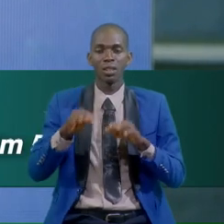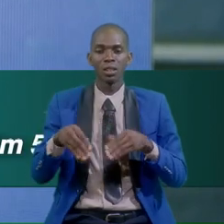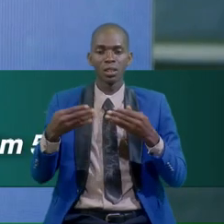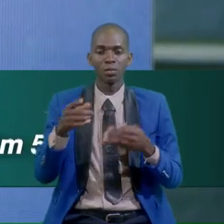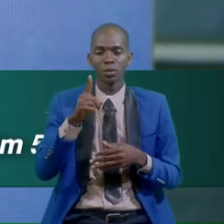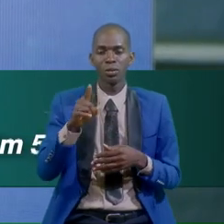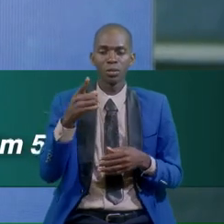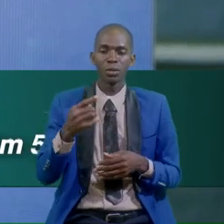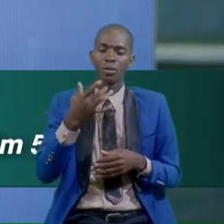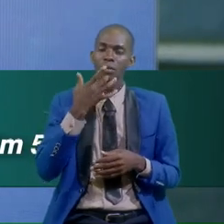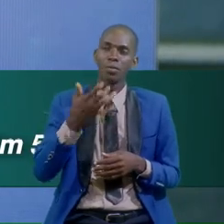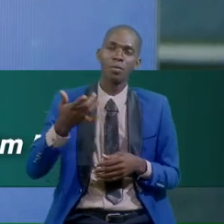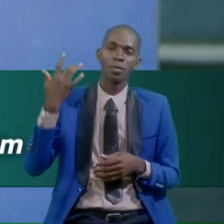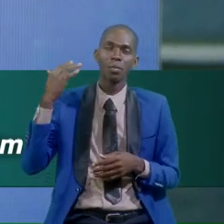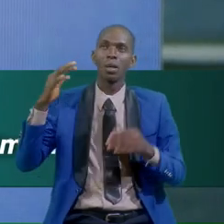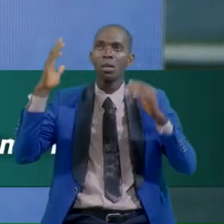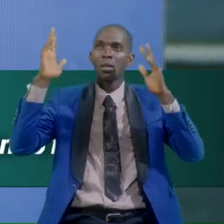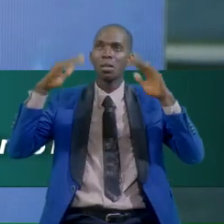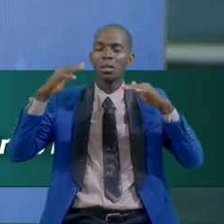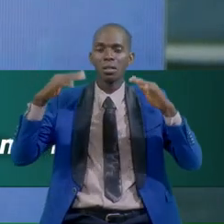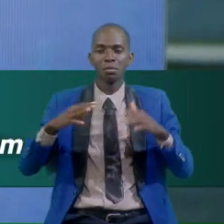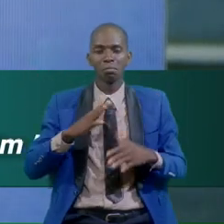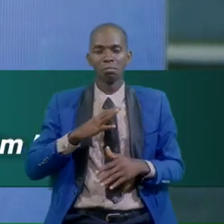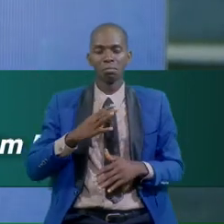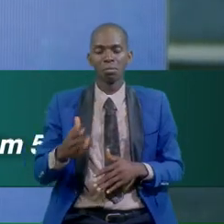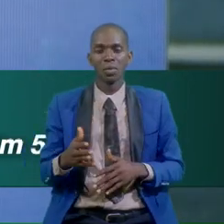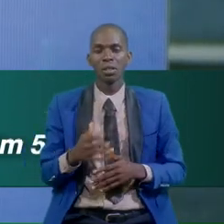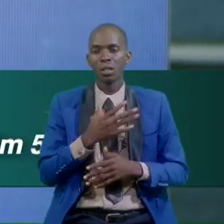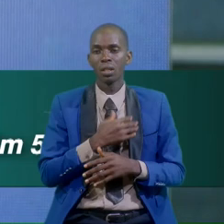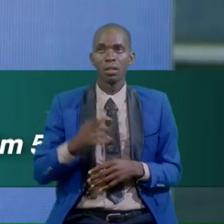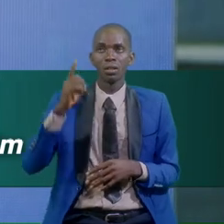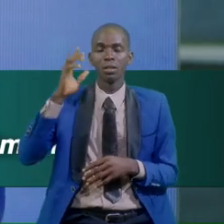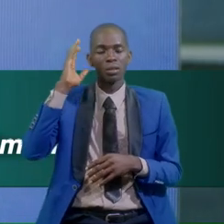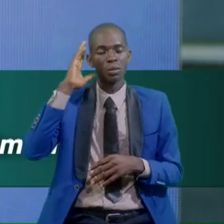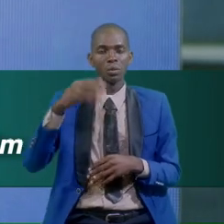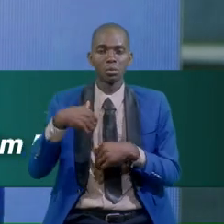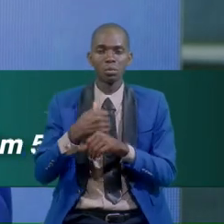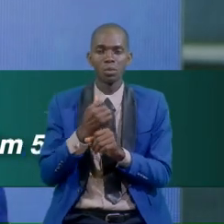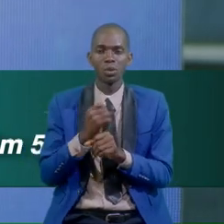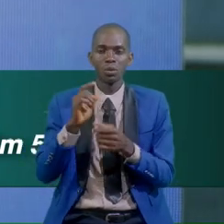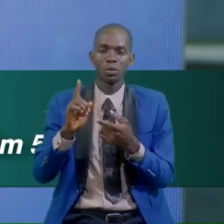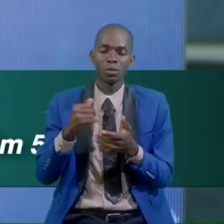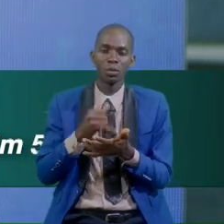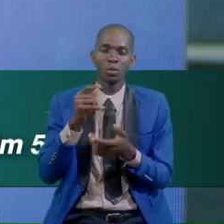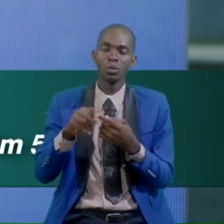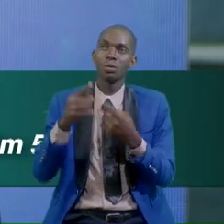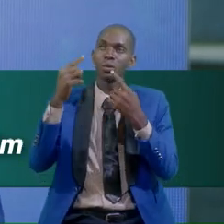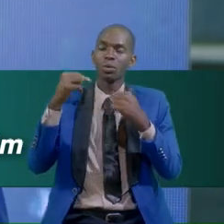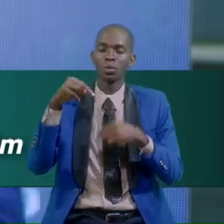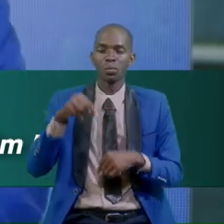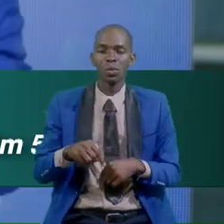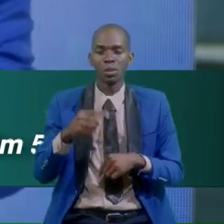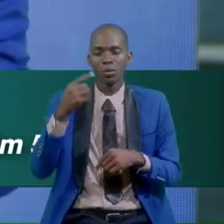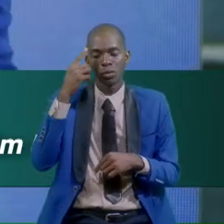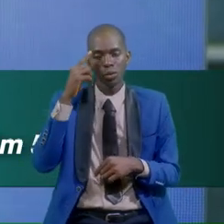rain moderately, and he will cause to come down for you the rain,